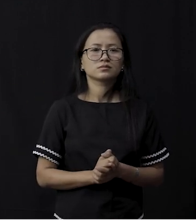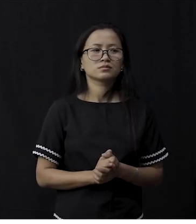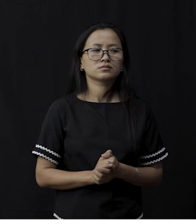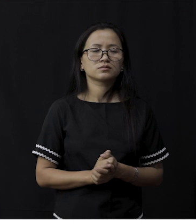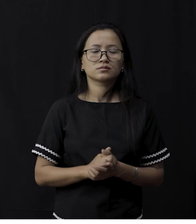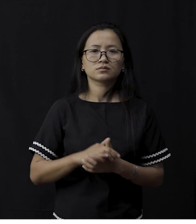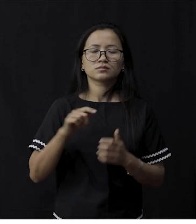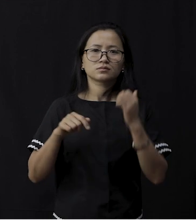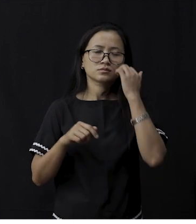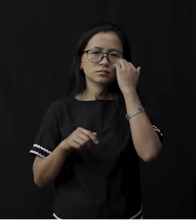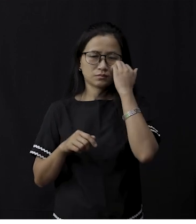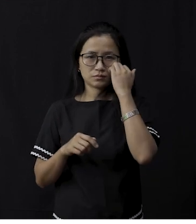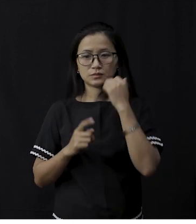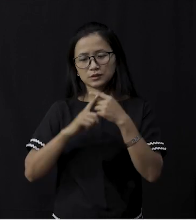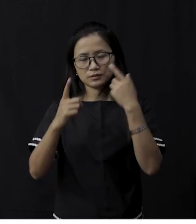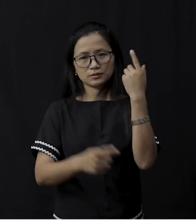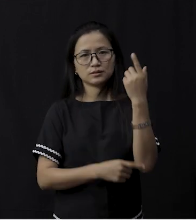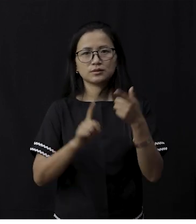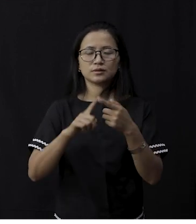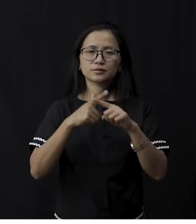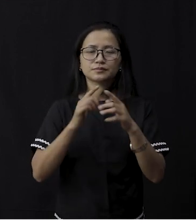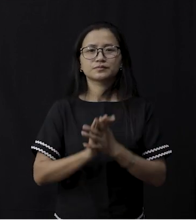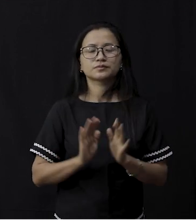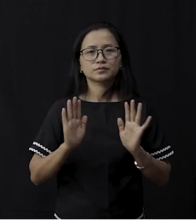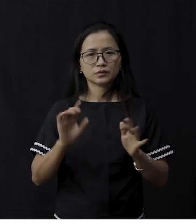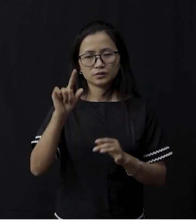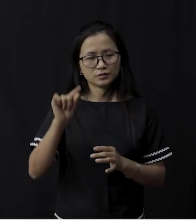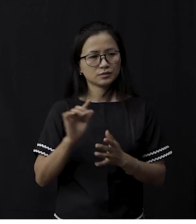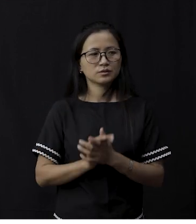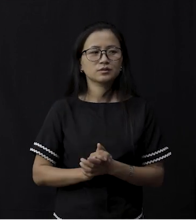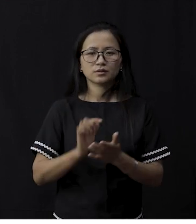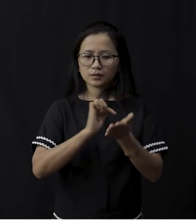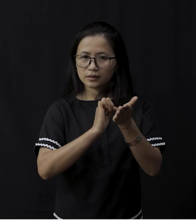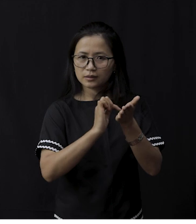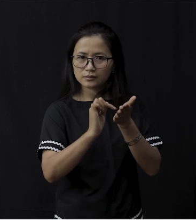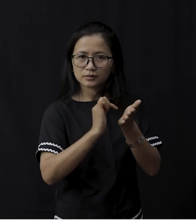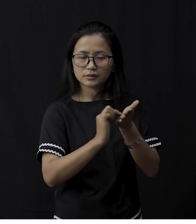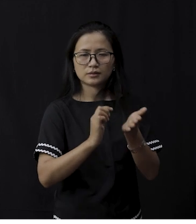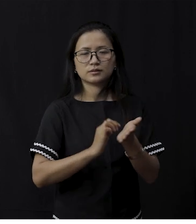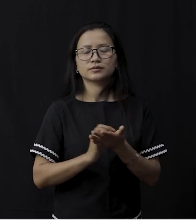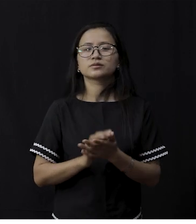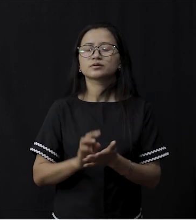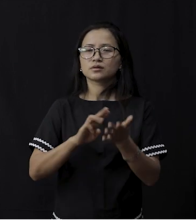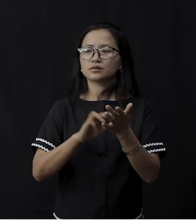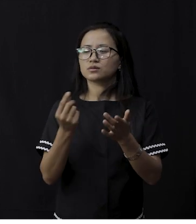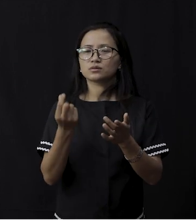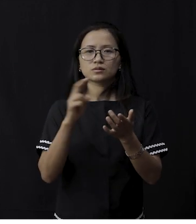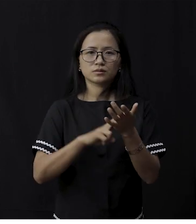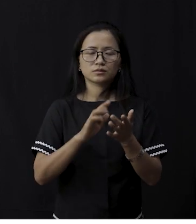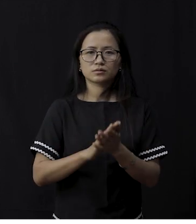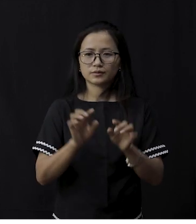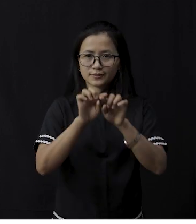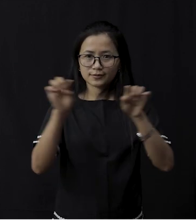Now this is the last exercise that we are going to do. This is underlining the nouns in the given sentences.